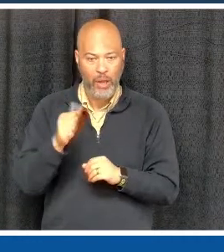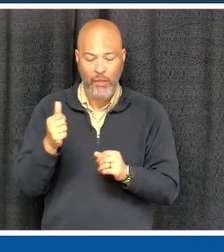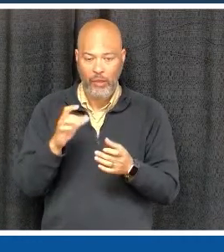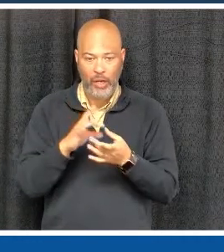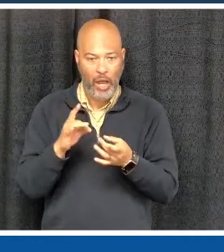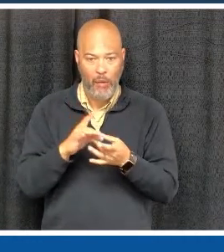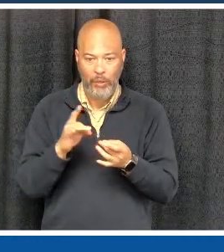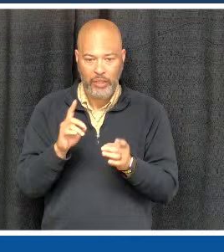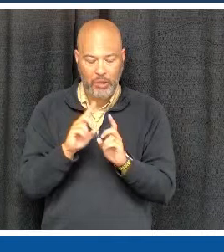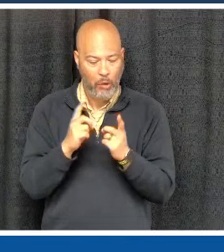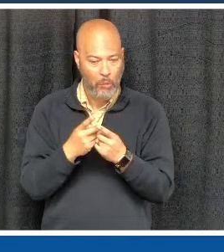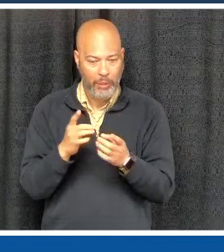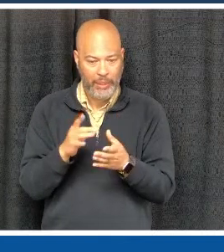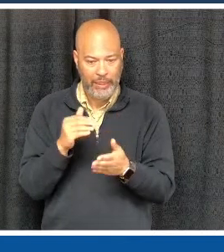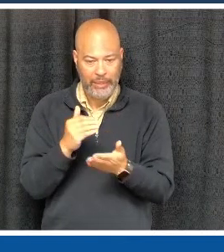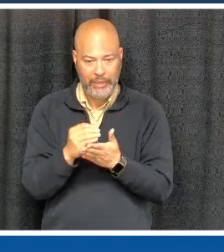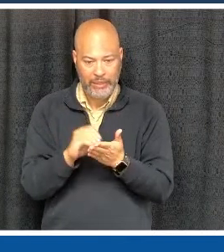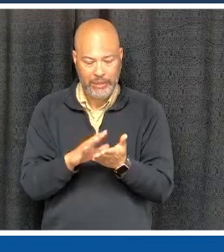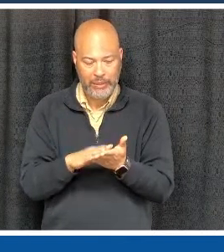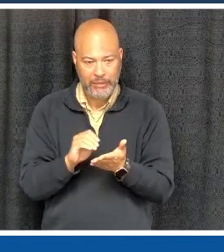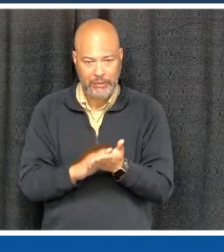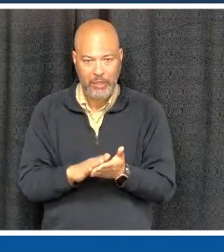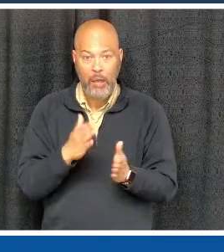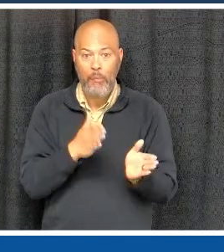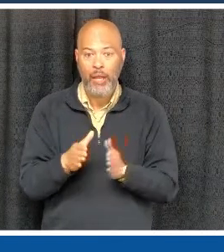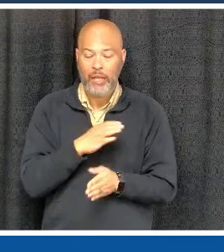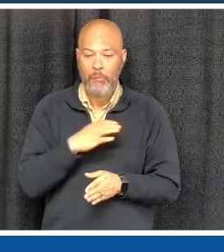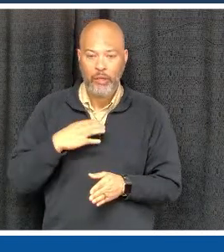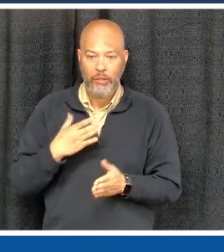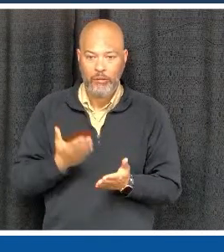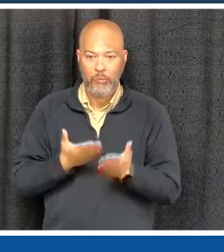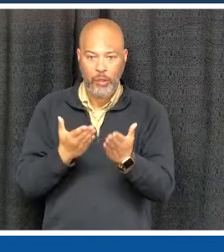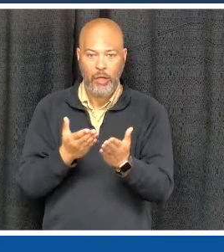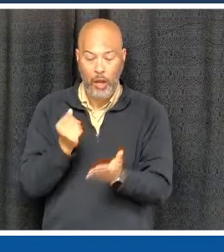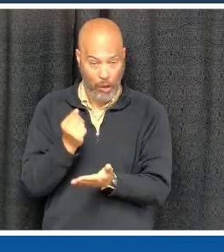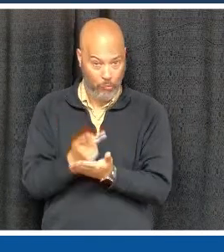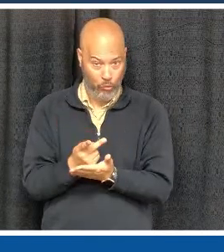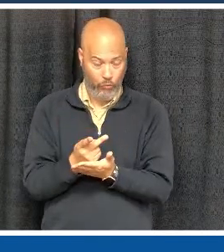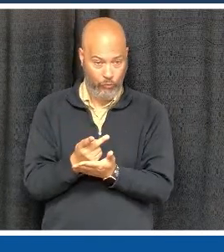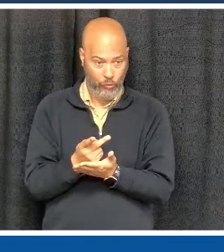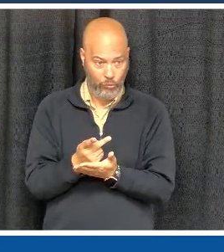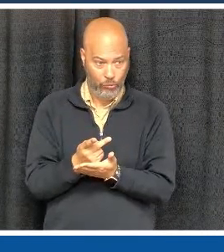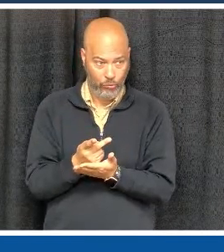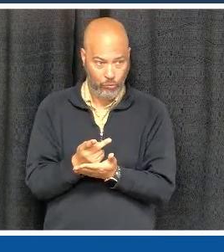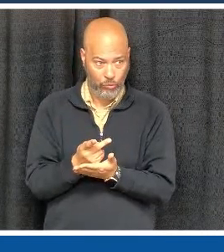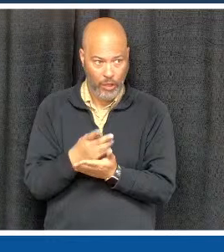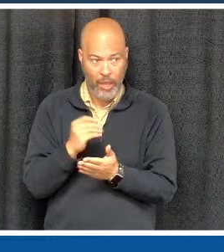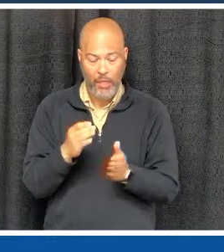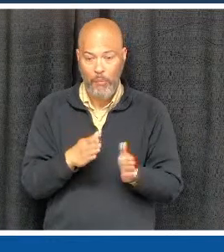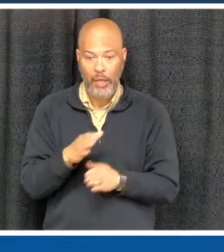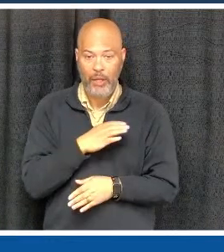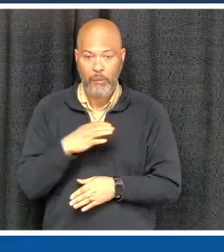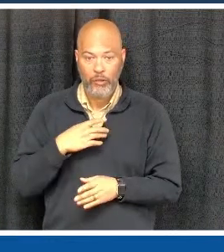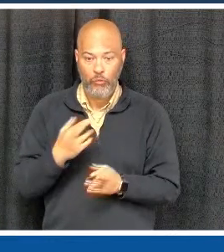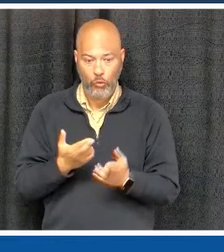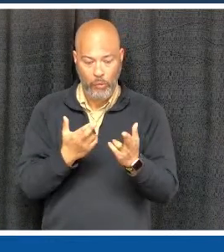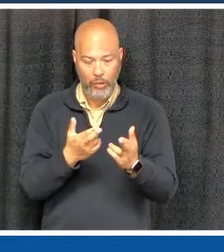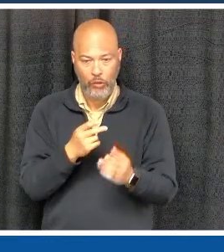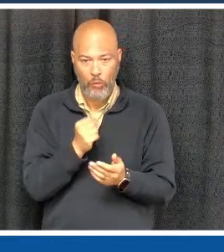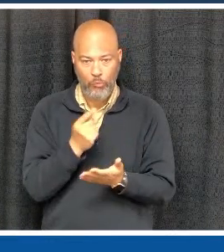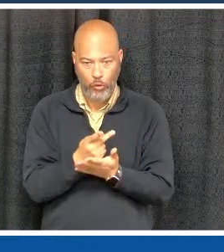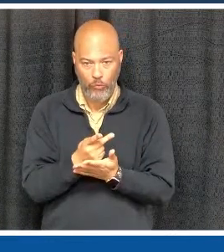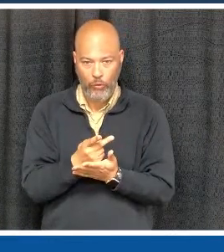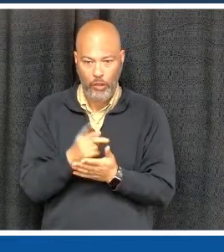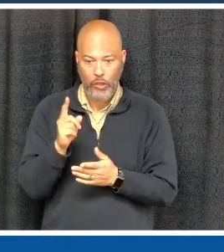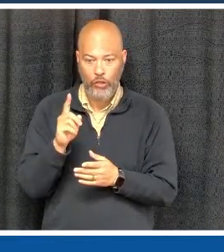comments or concerns listed. Planning Commission staff recommends approval, and the Planning Commission recommends approval. The proposed